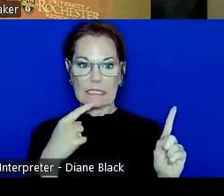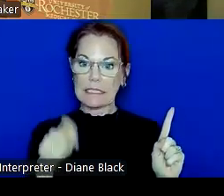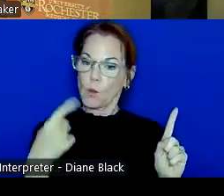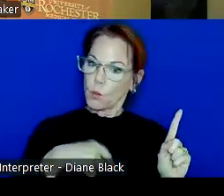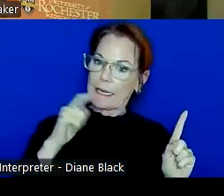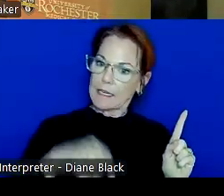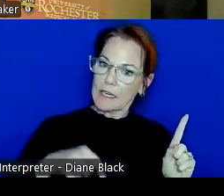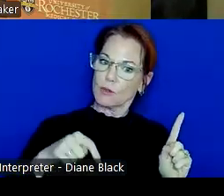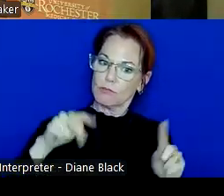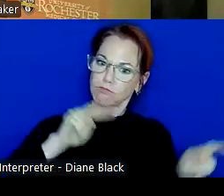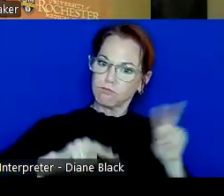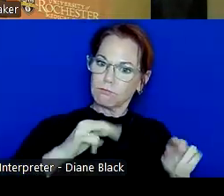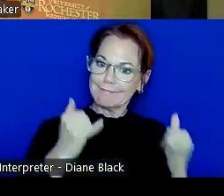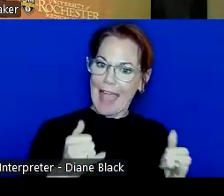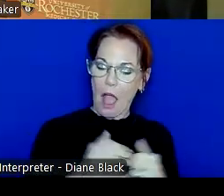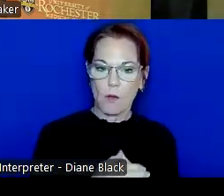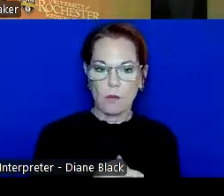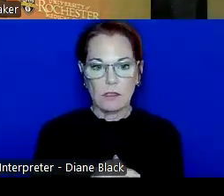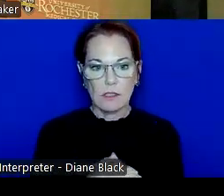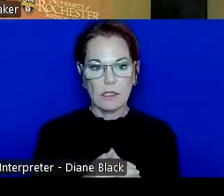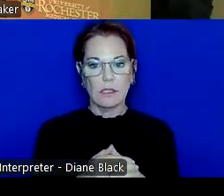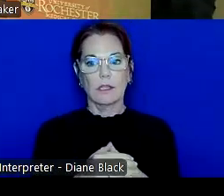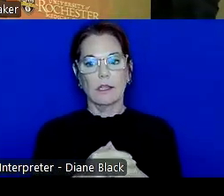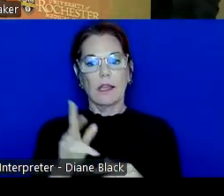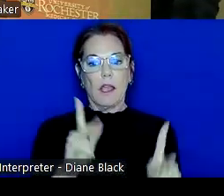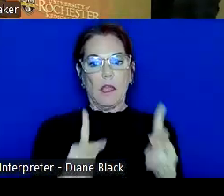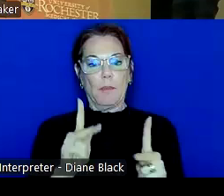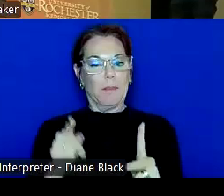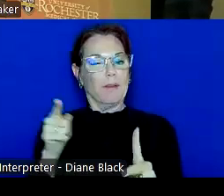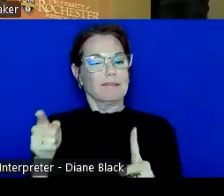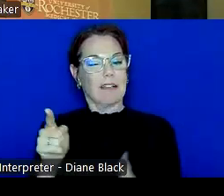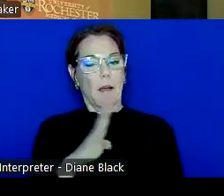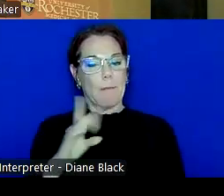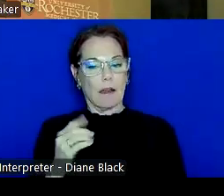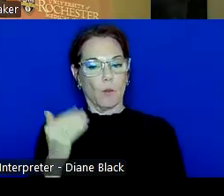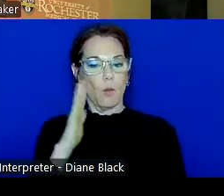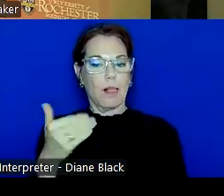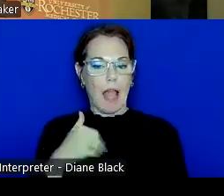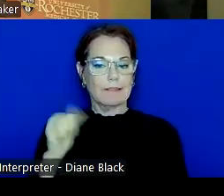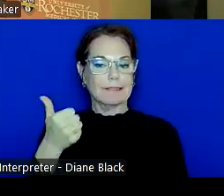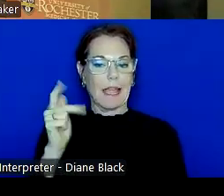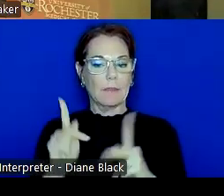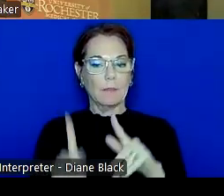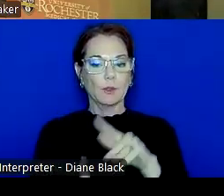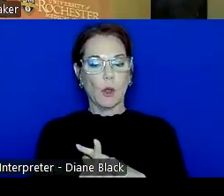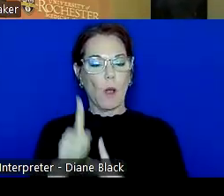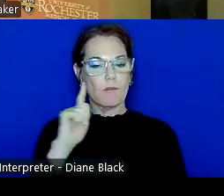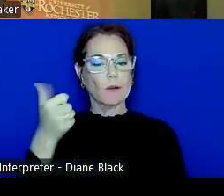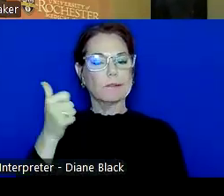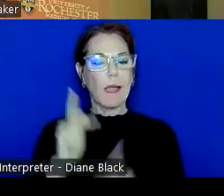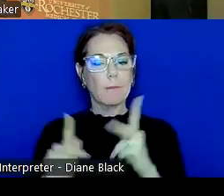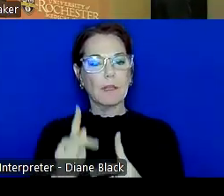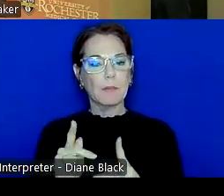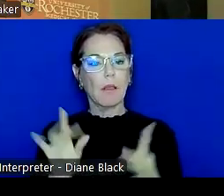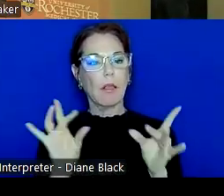meetings, people are being held at their town board, held hostage by 10 people speaking against new housing, when he thinks 10,000 actually